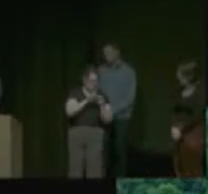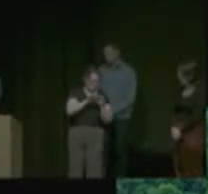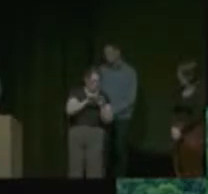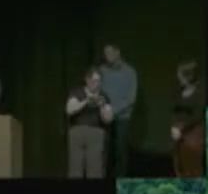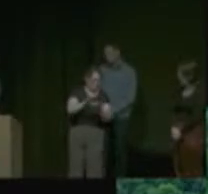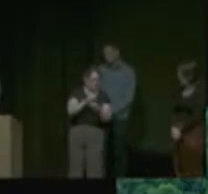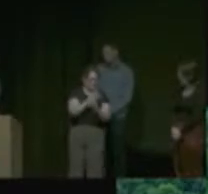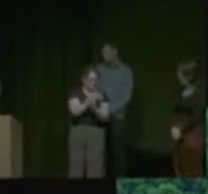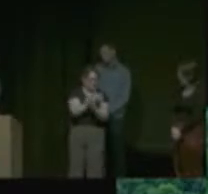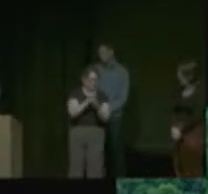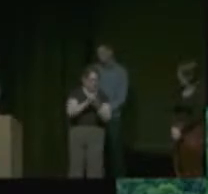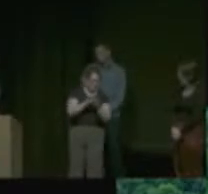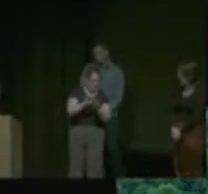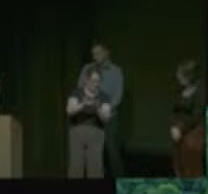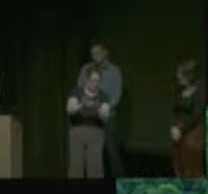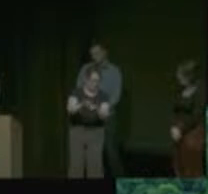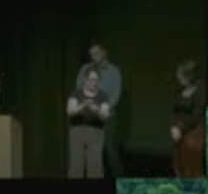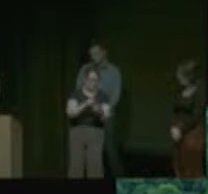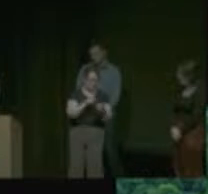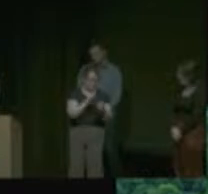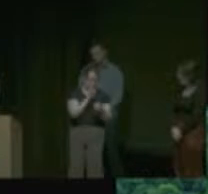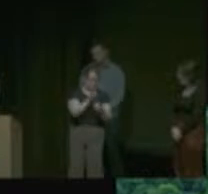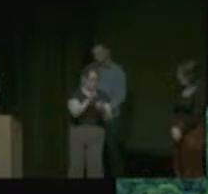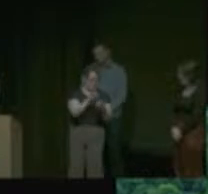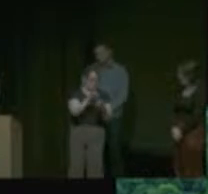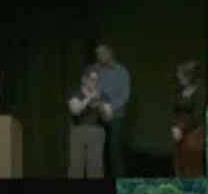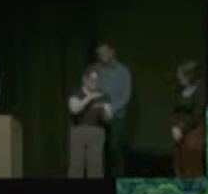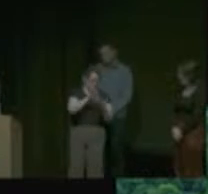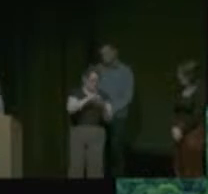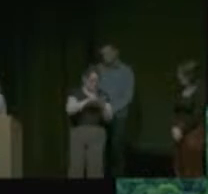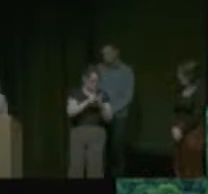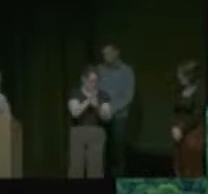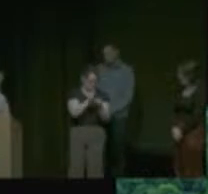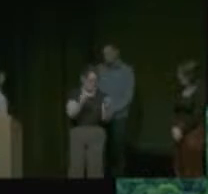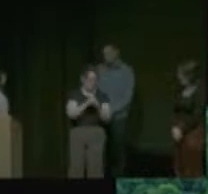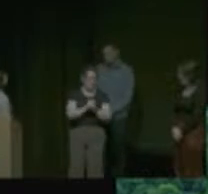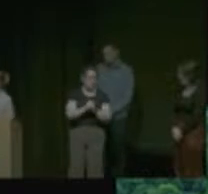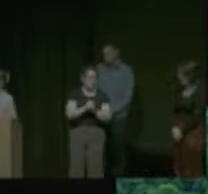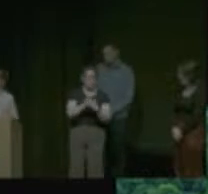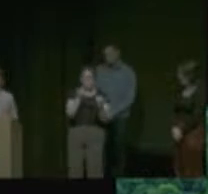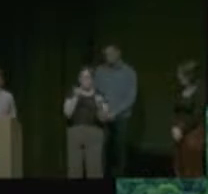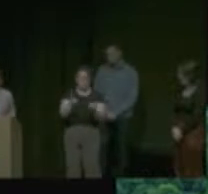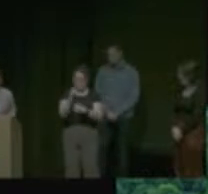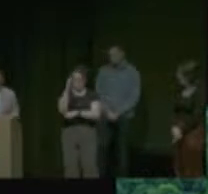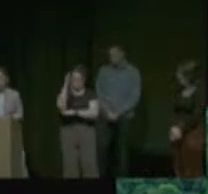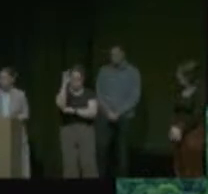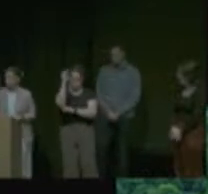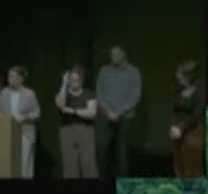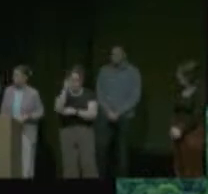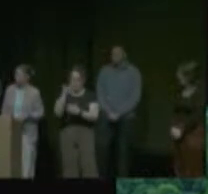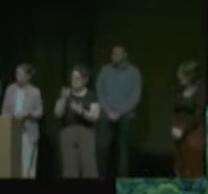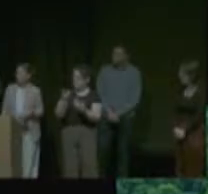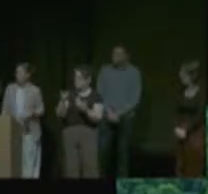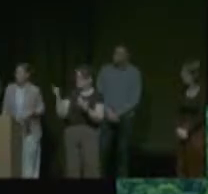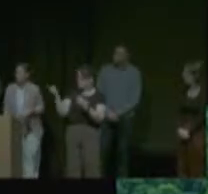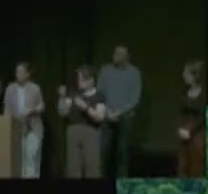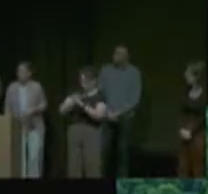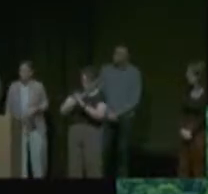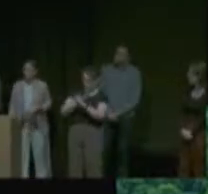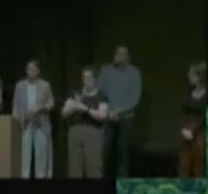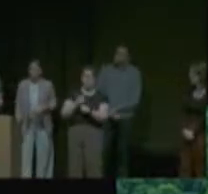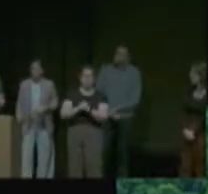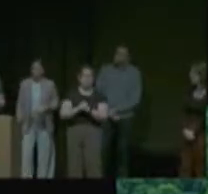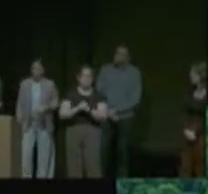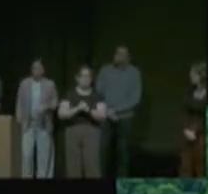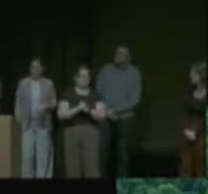of the contaminants once they're mixed with that cement. And then the trees and restoration piece. Yeah,